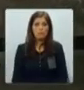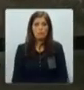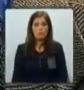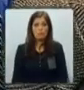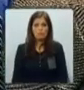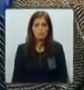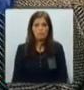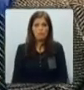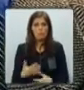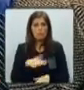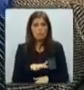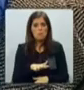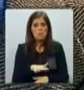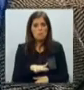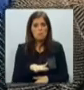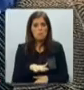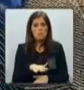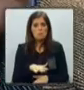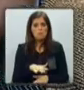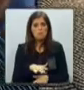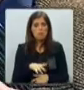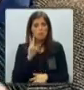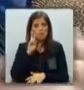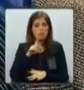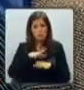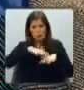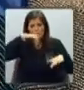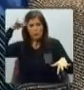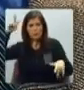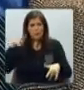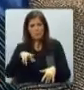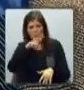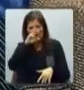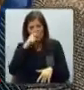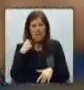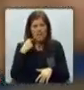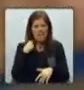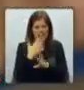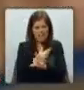for burnt flesh, this smoke was going to all of